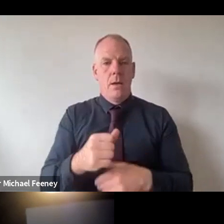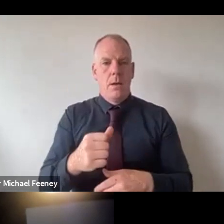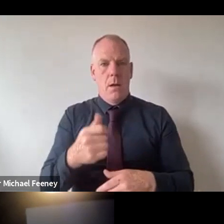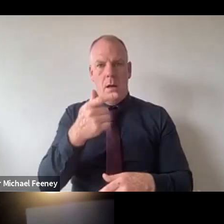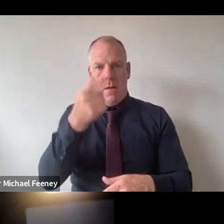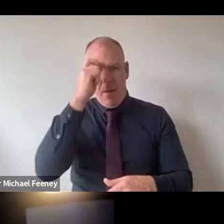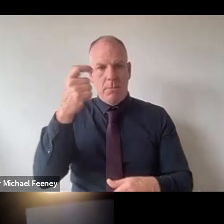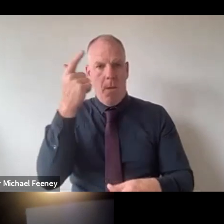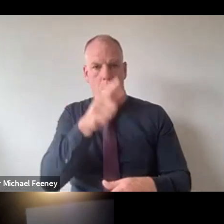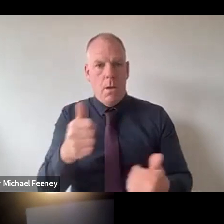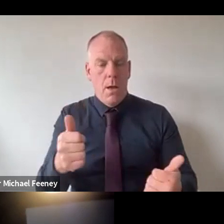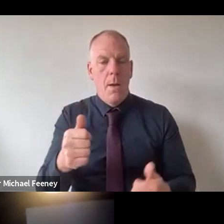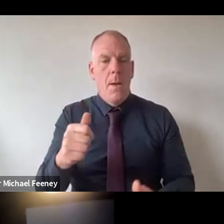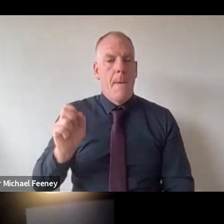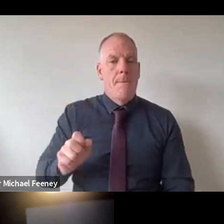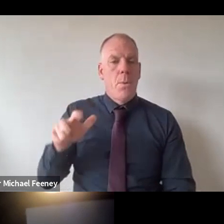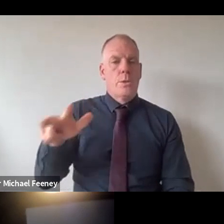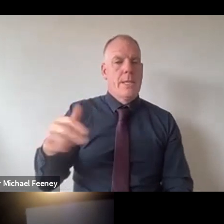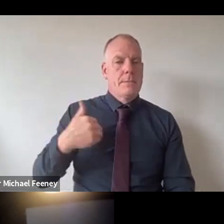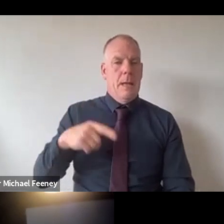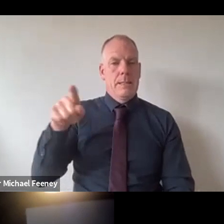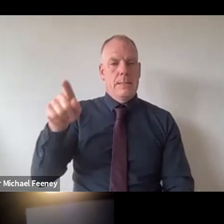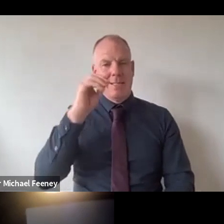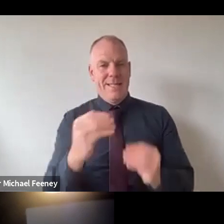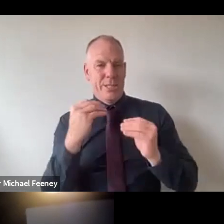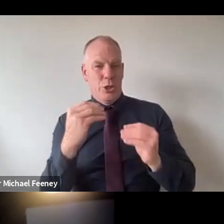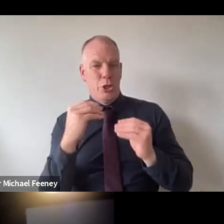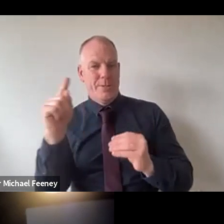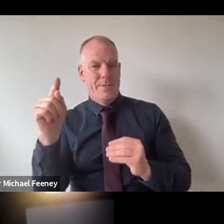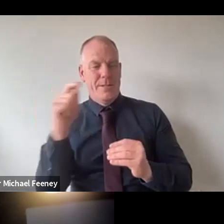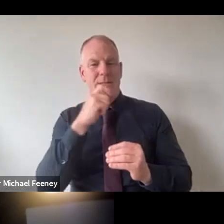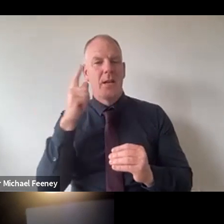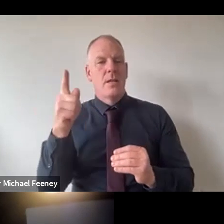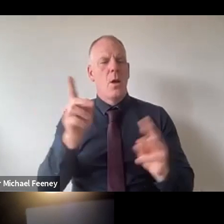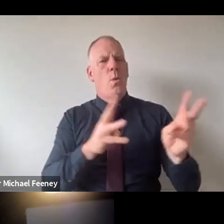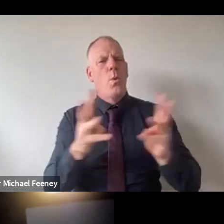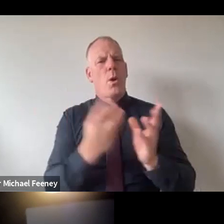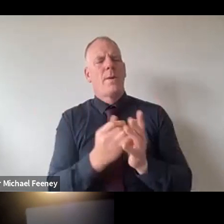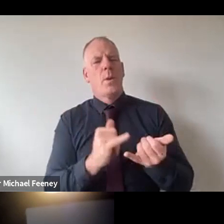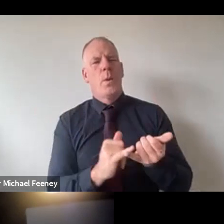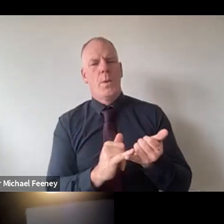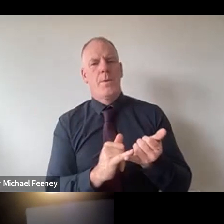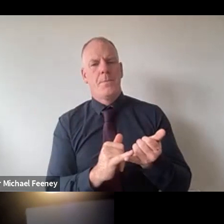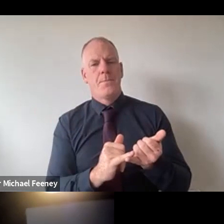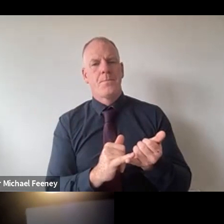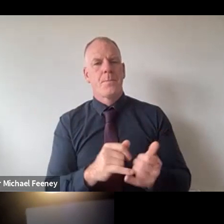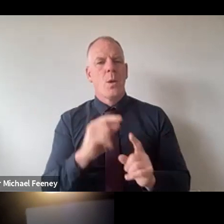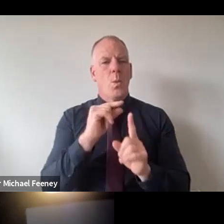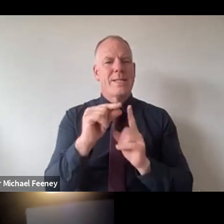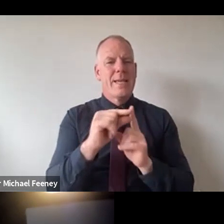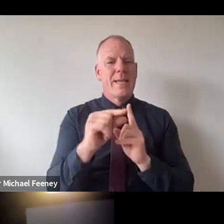a Portuguese guy that I knew who was teaching me Portuguese, he had said to me he worked for a whiskey